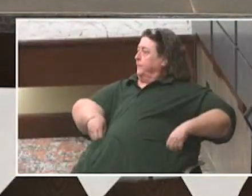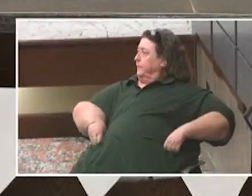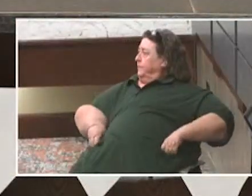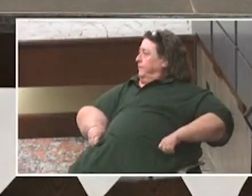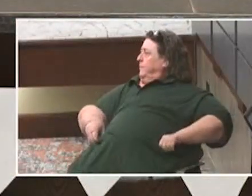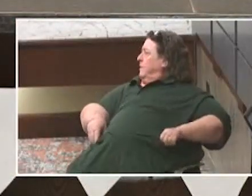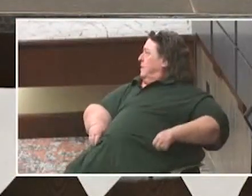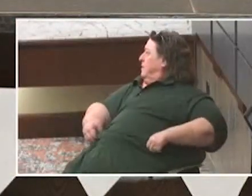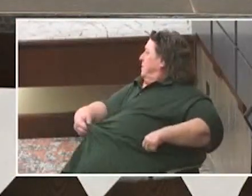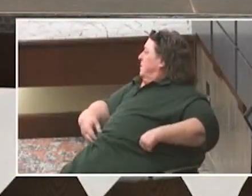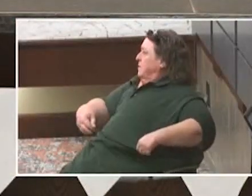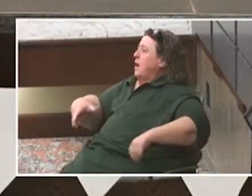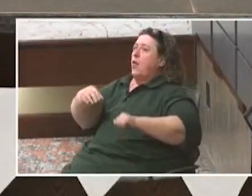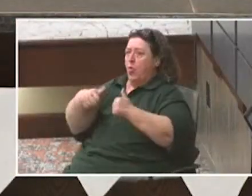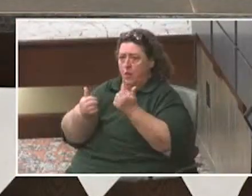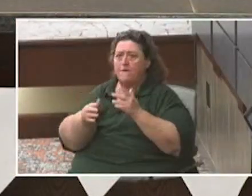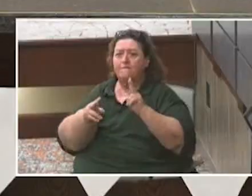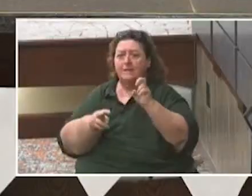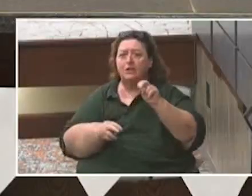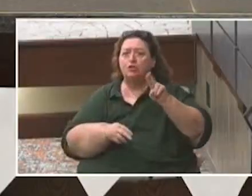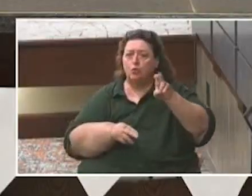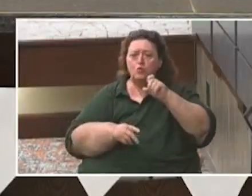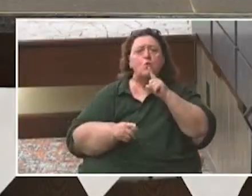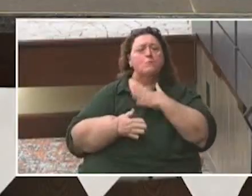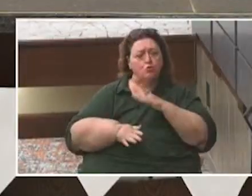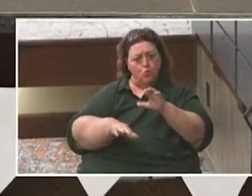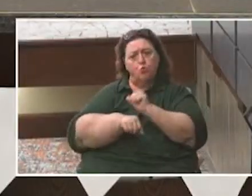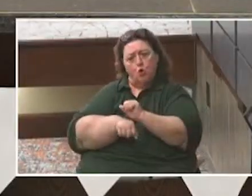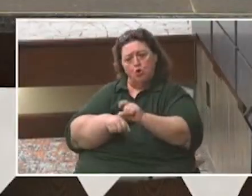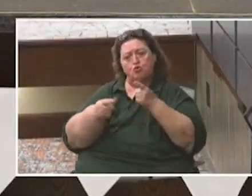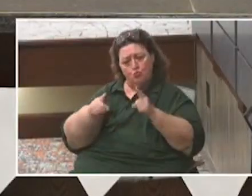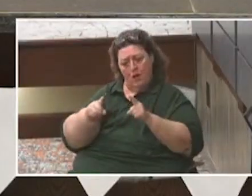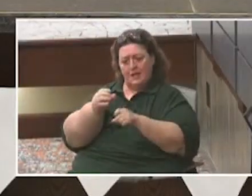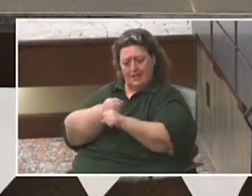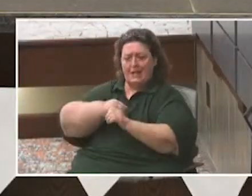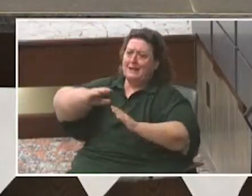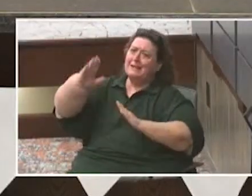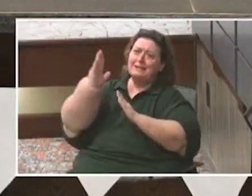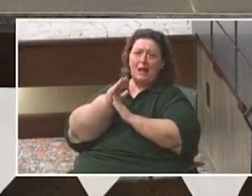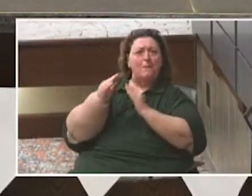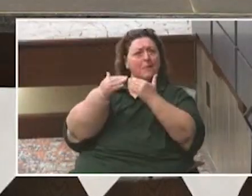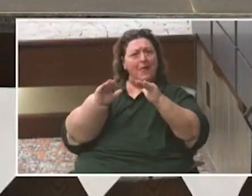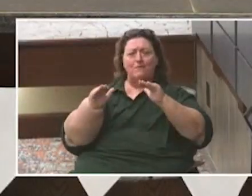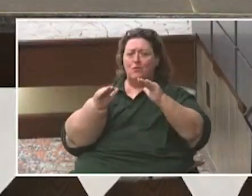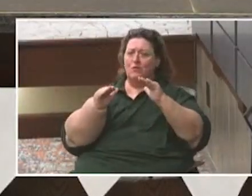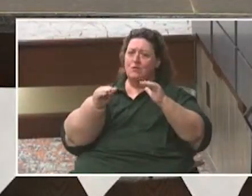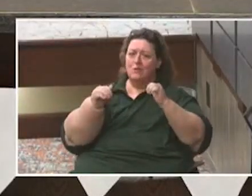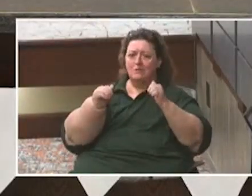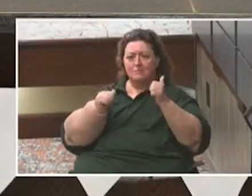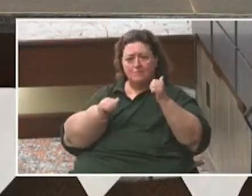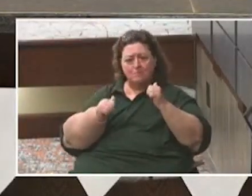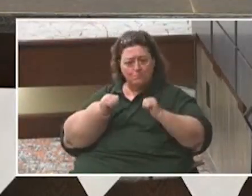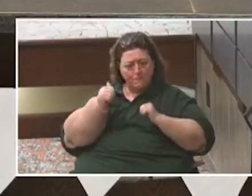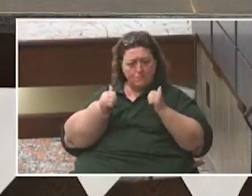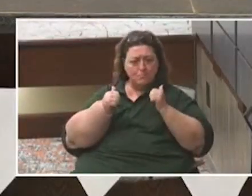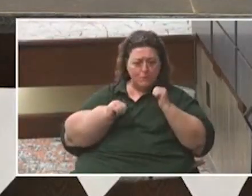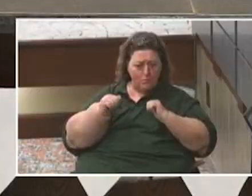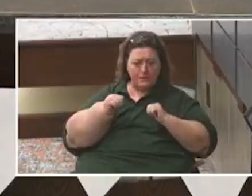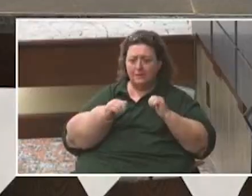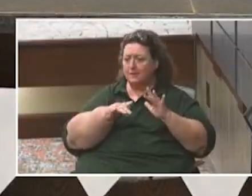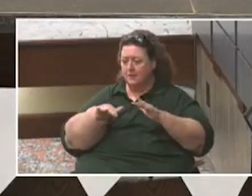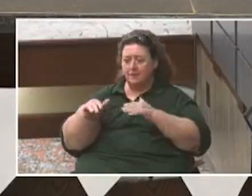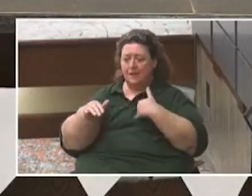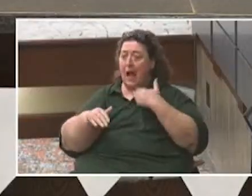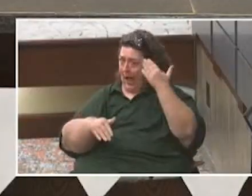premier venues, and I appreciate your work in trying to get these top level acts. These are next level, like you say, Post Malone, Jelly Roll. Even I know a bunch